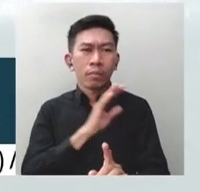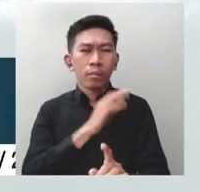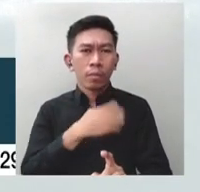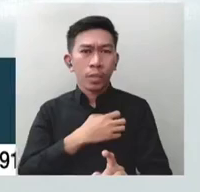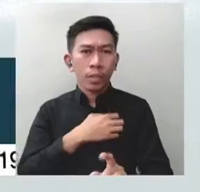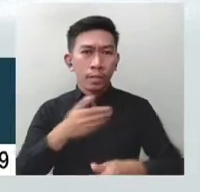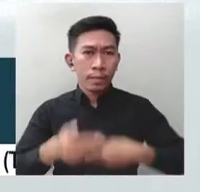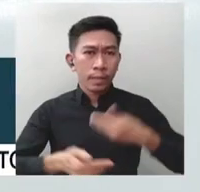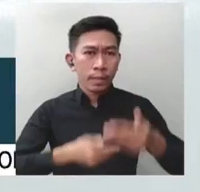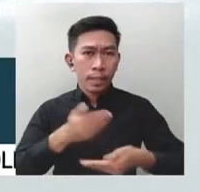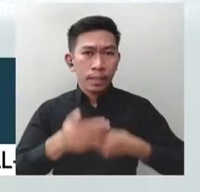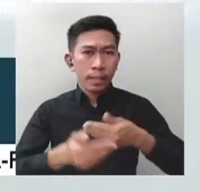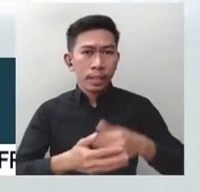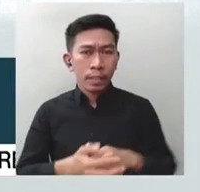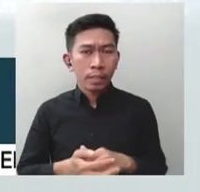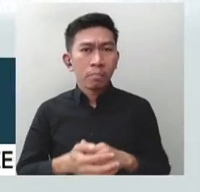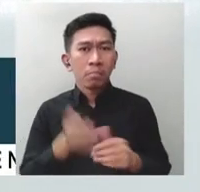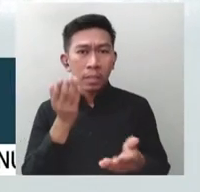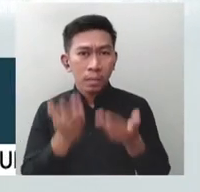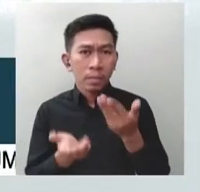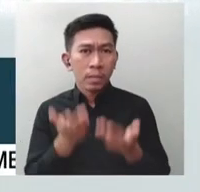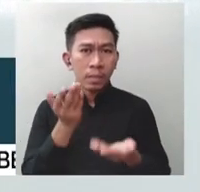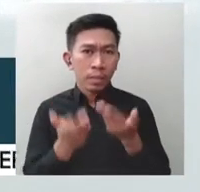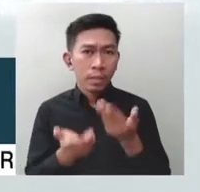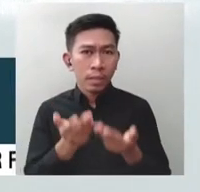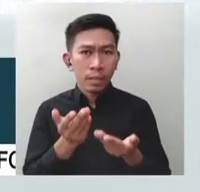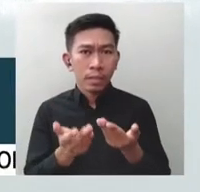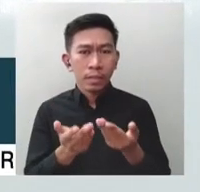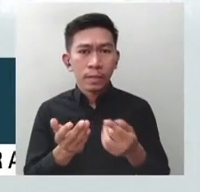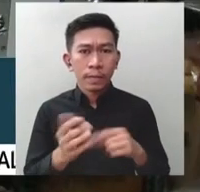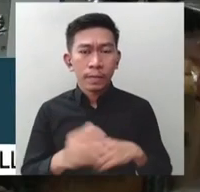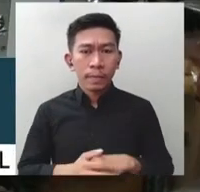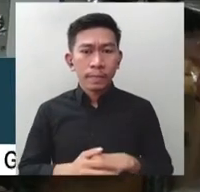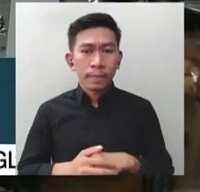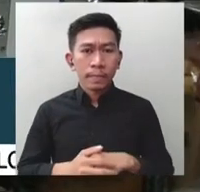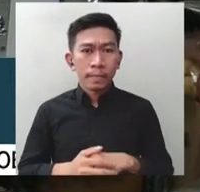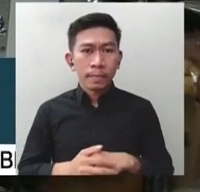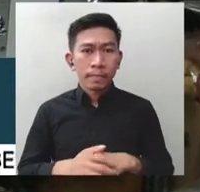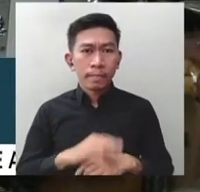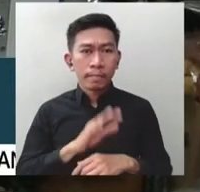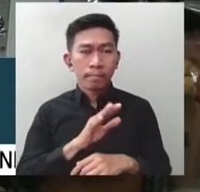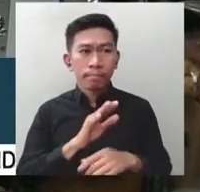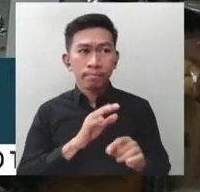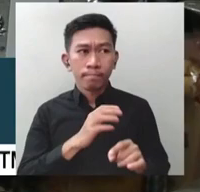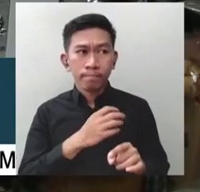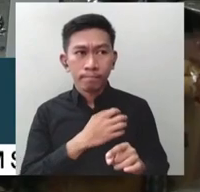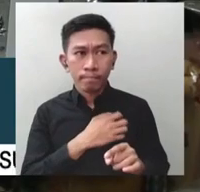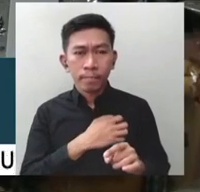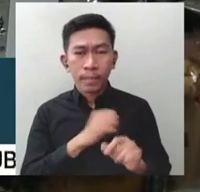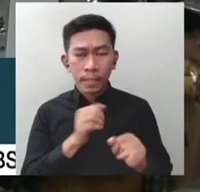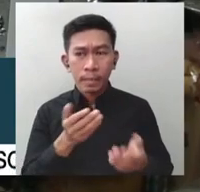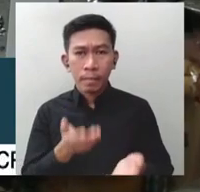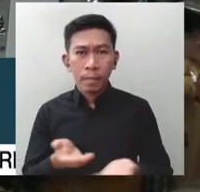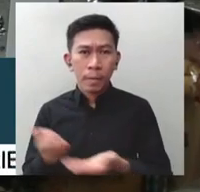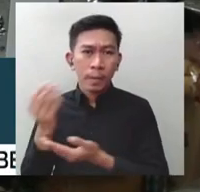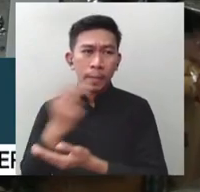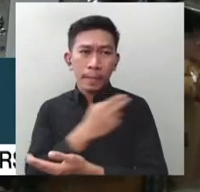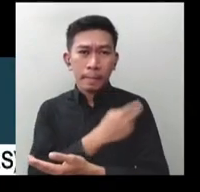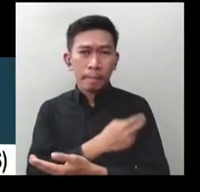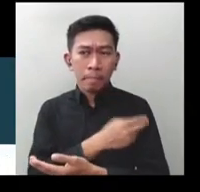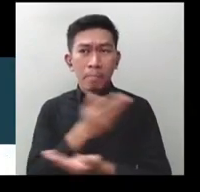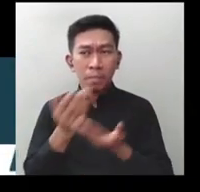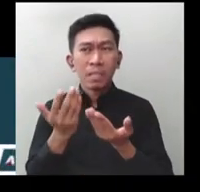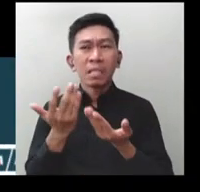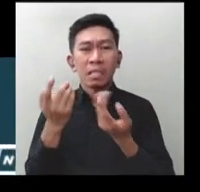could have been probably instances where they could have at least saved the victim from dying. But obviously, once